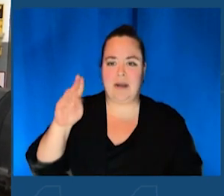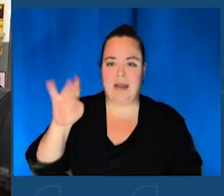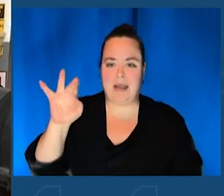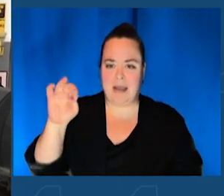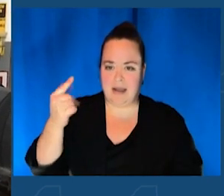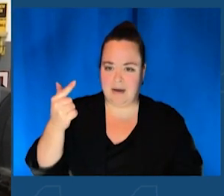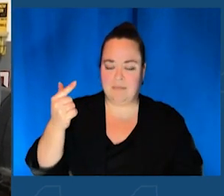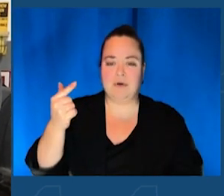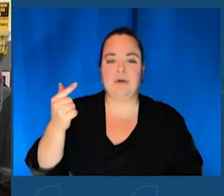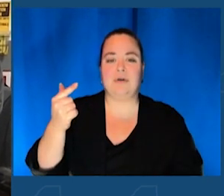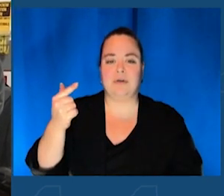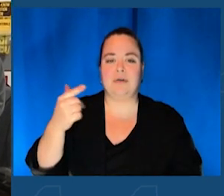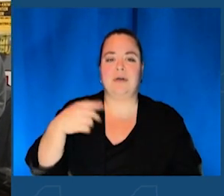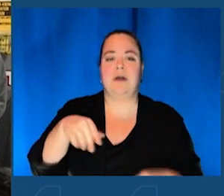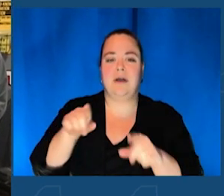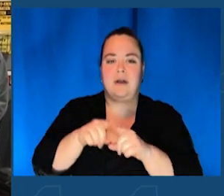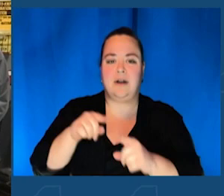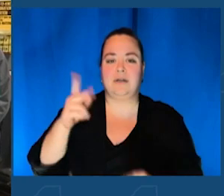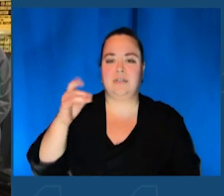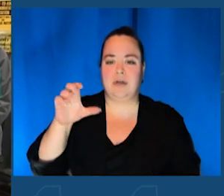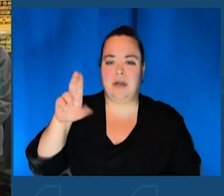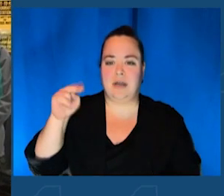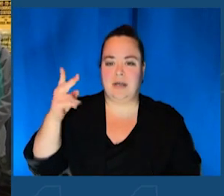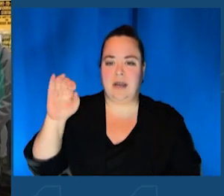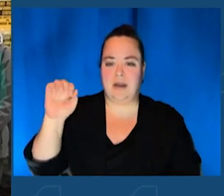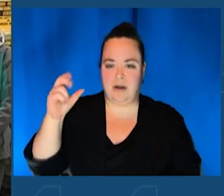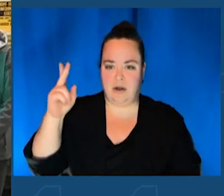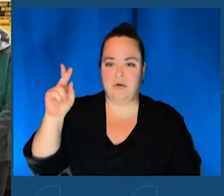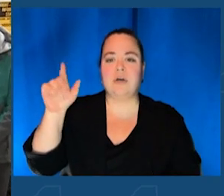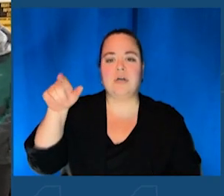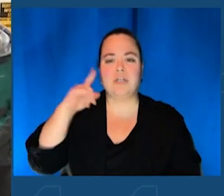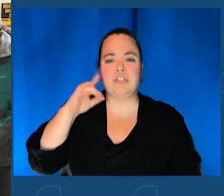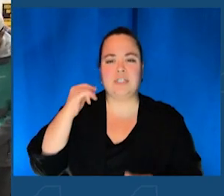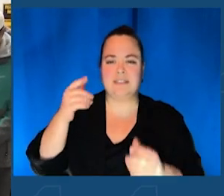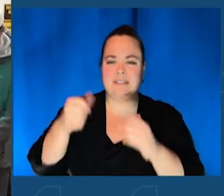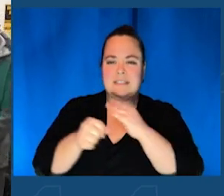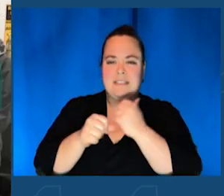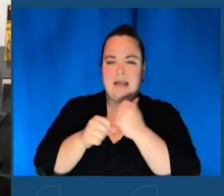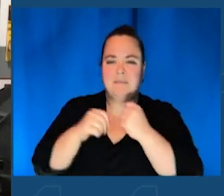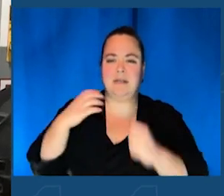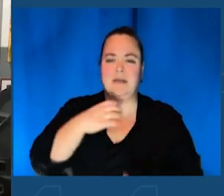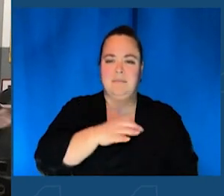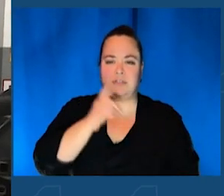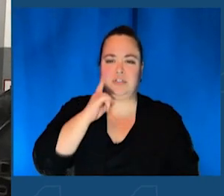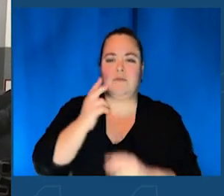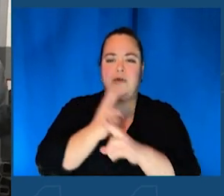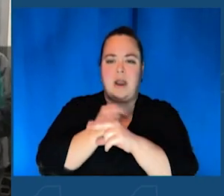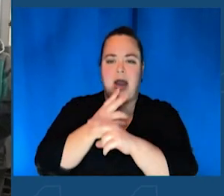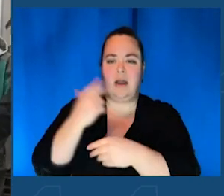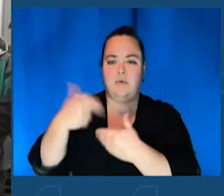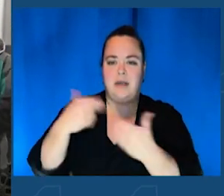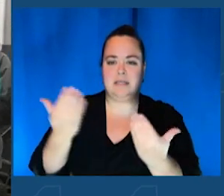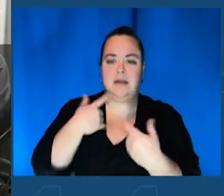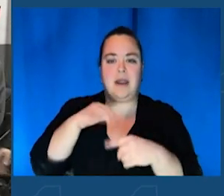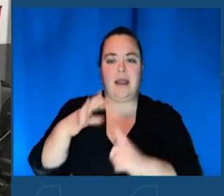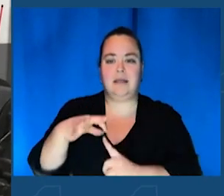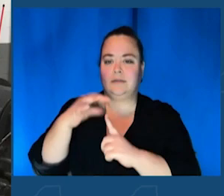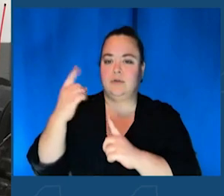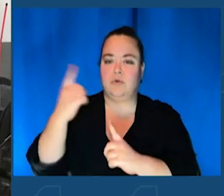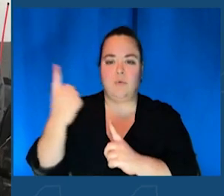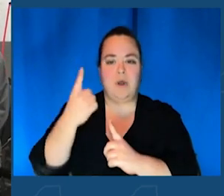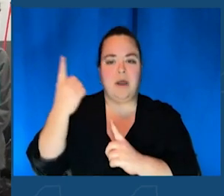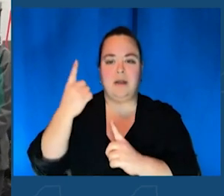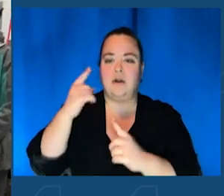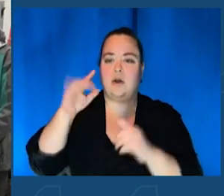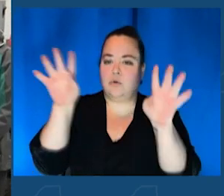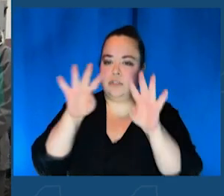Councilmember Karen Hochul, who also is the Deputy Commissioner of Highways, has joined us, as well as the one and only Storm Pro, who